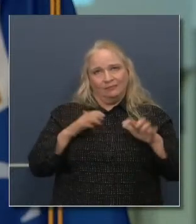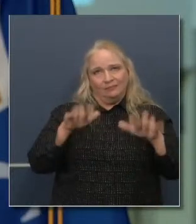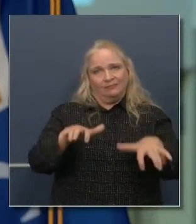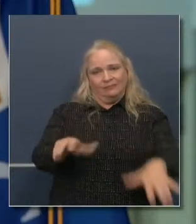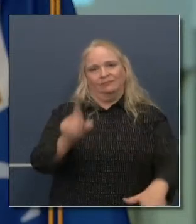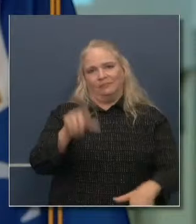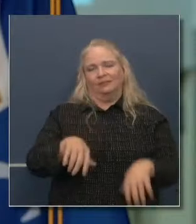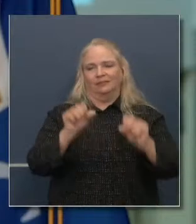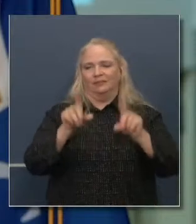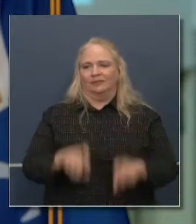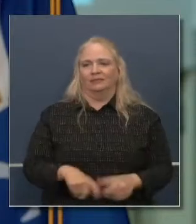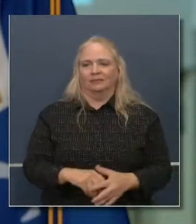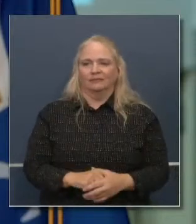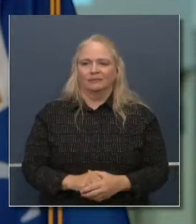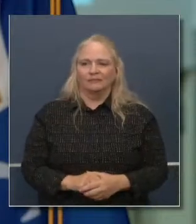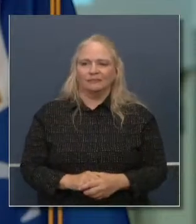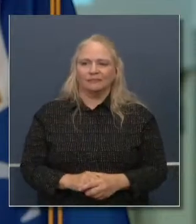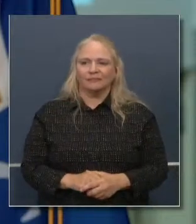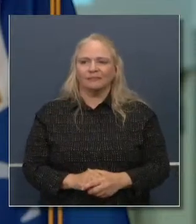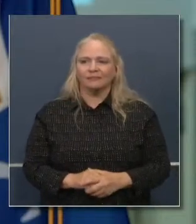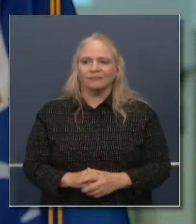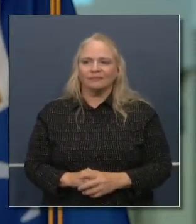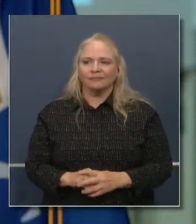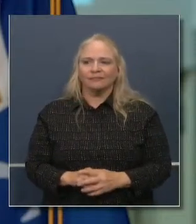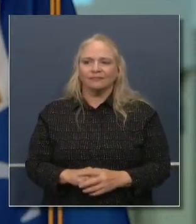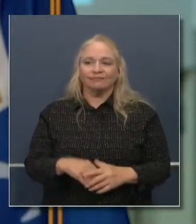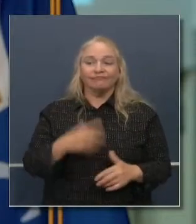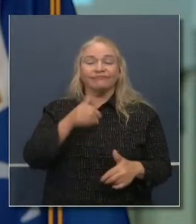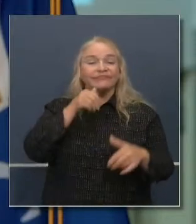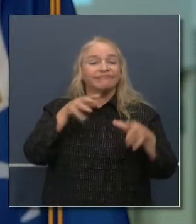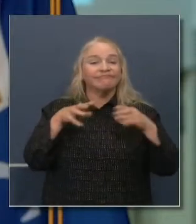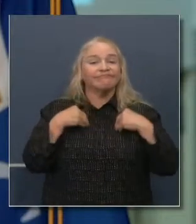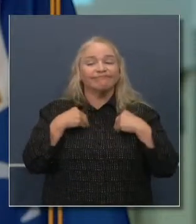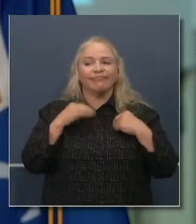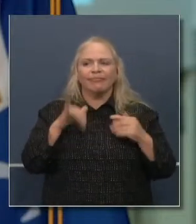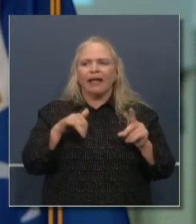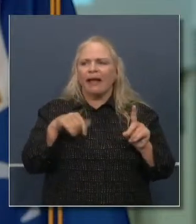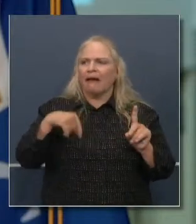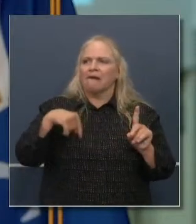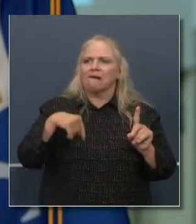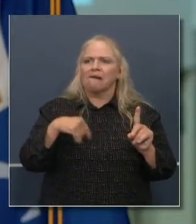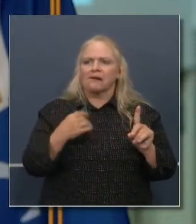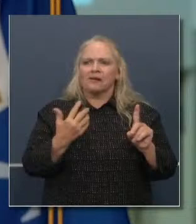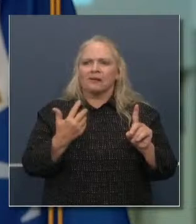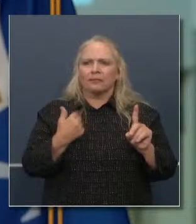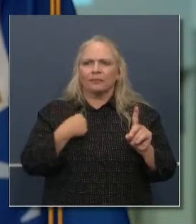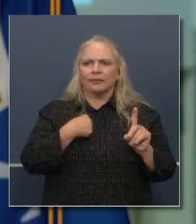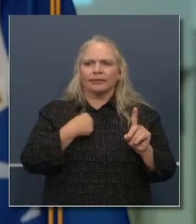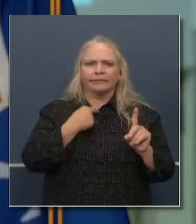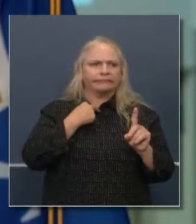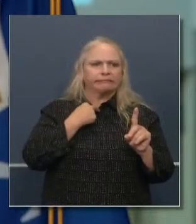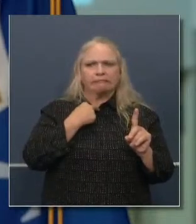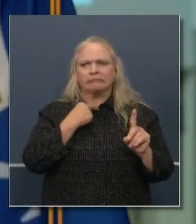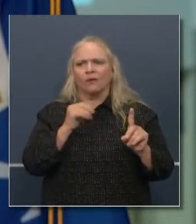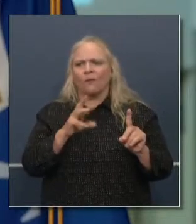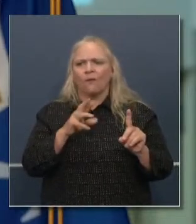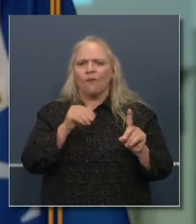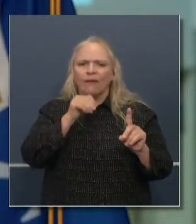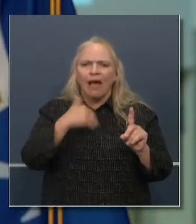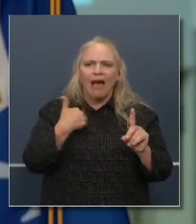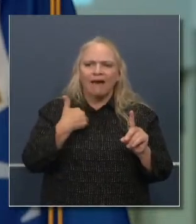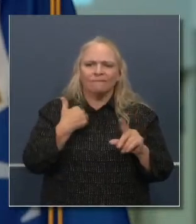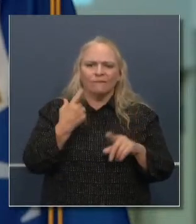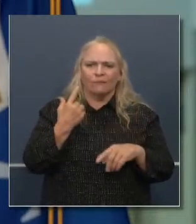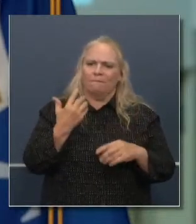so it's unacceptable in this nation and in this state that we are not in a position to be doing